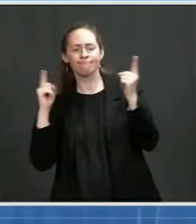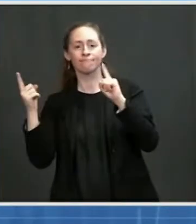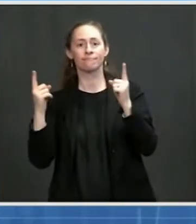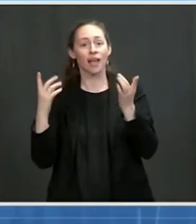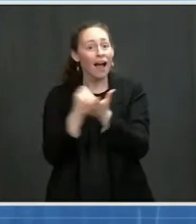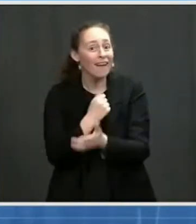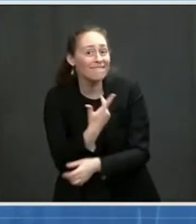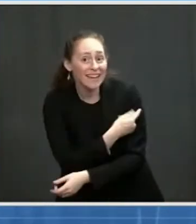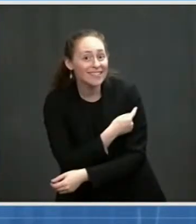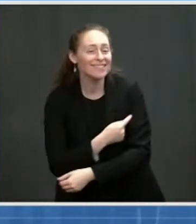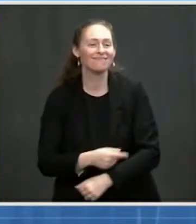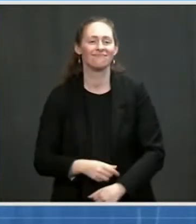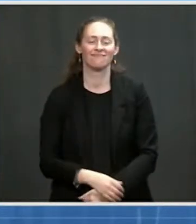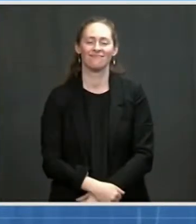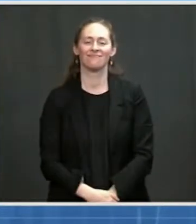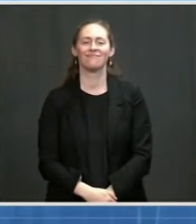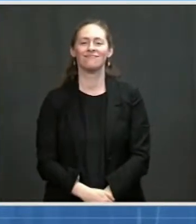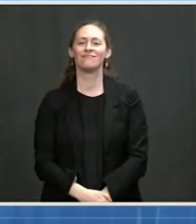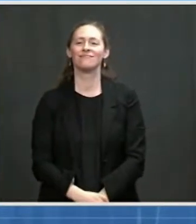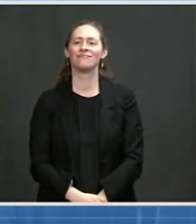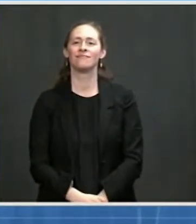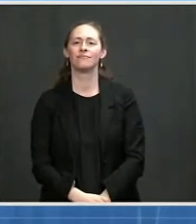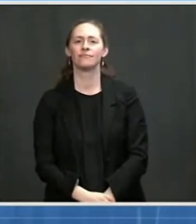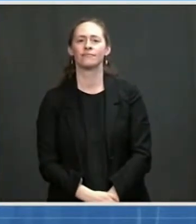Next question.